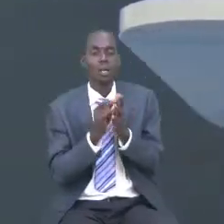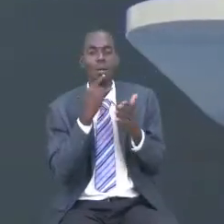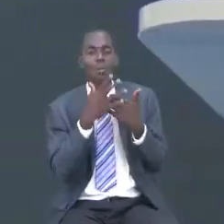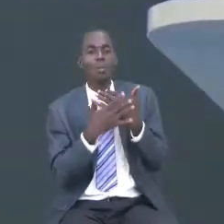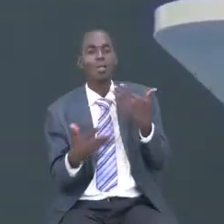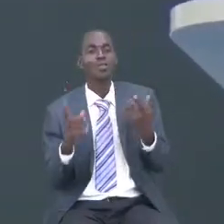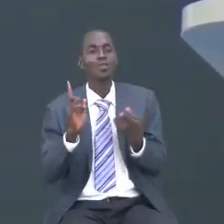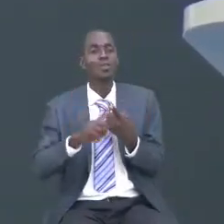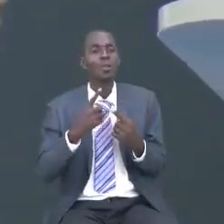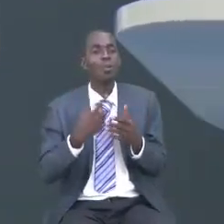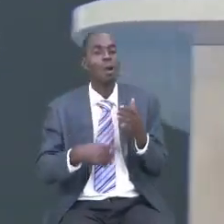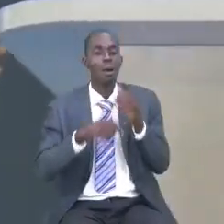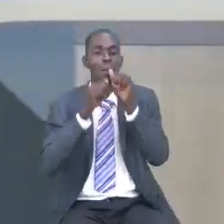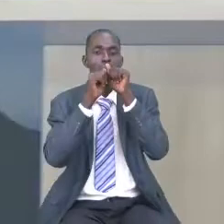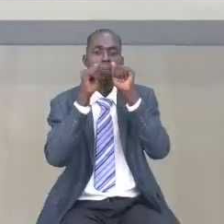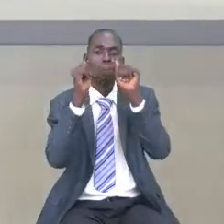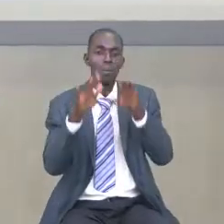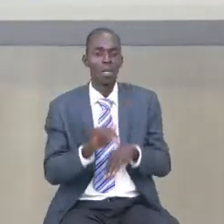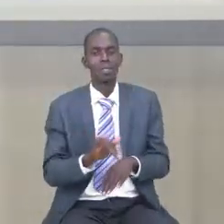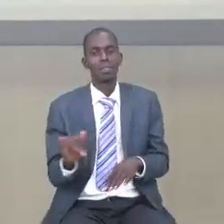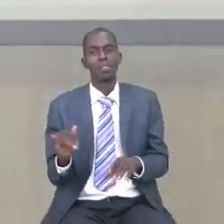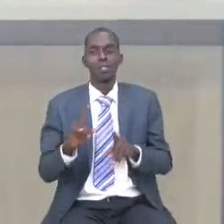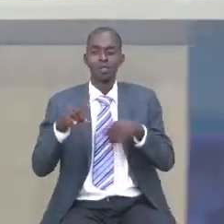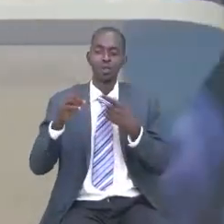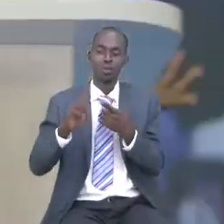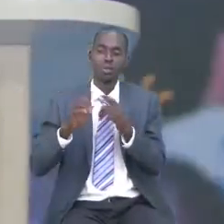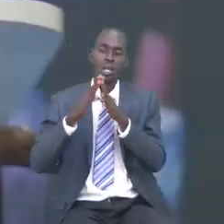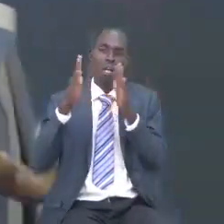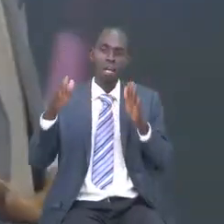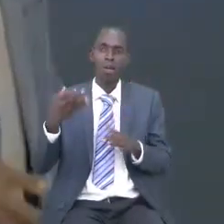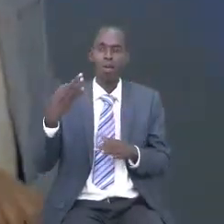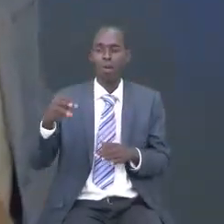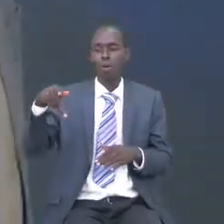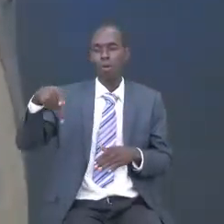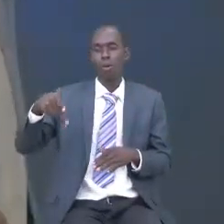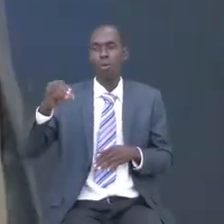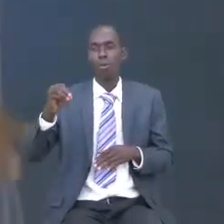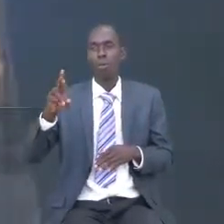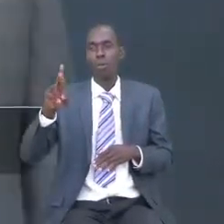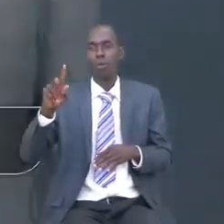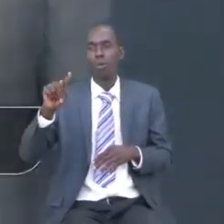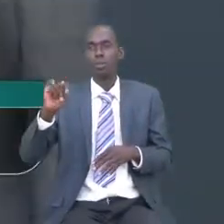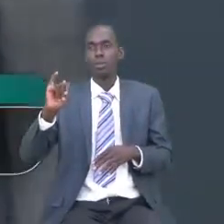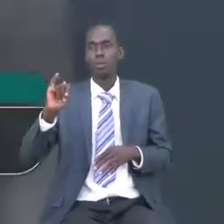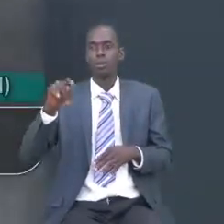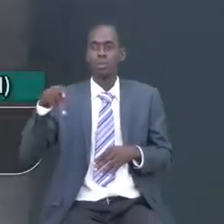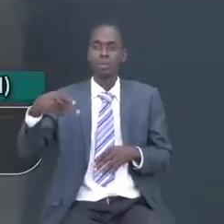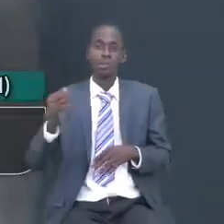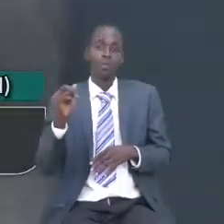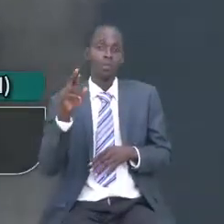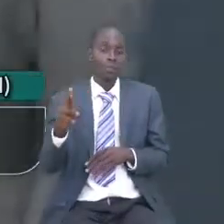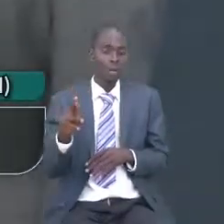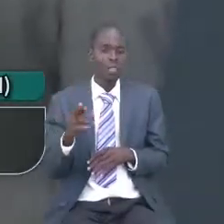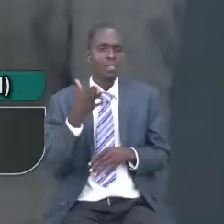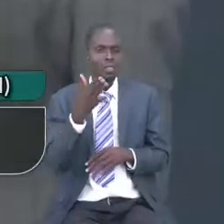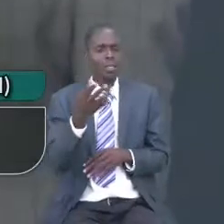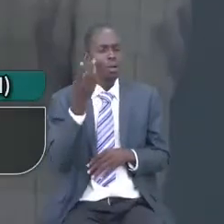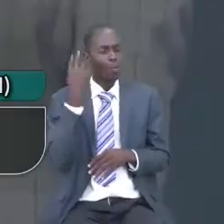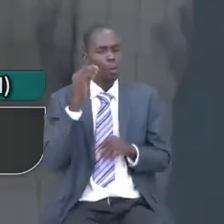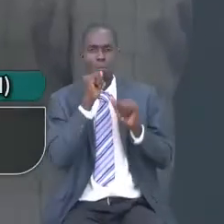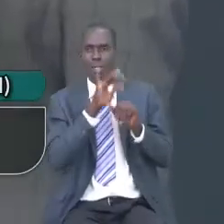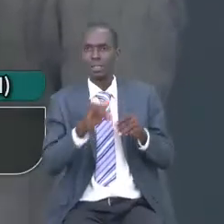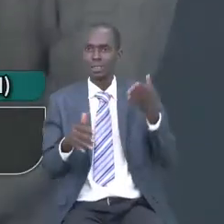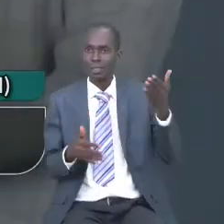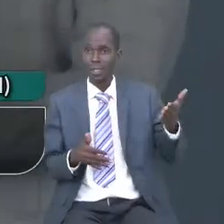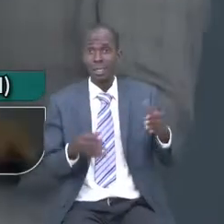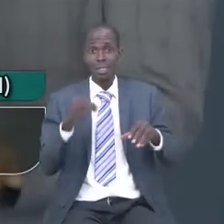blessing. And he got to the house of Potiphar, it was a blessing there. He got to the prison, it was a